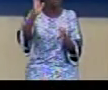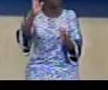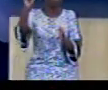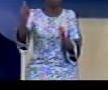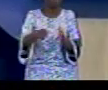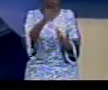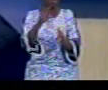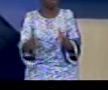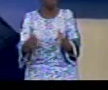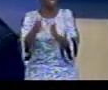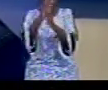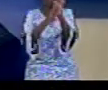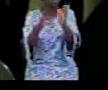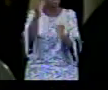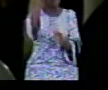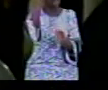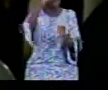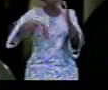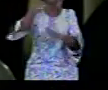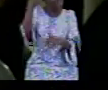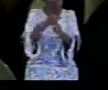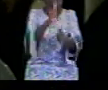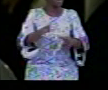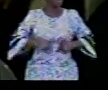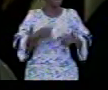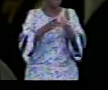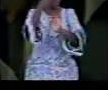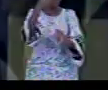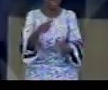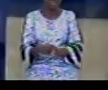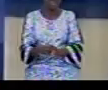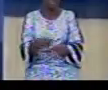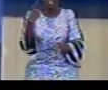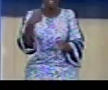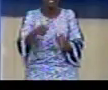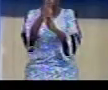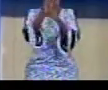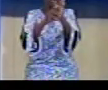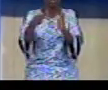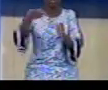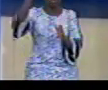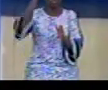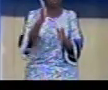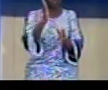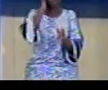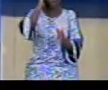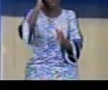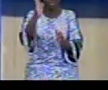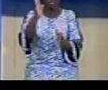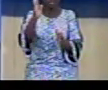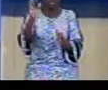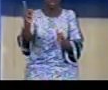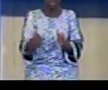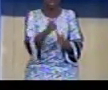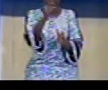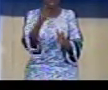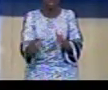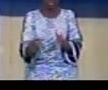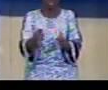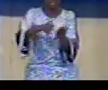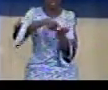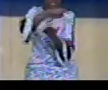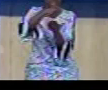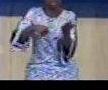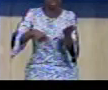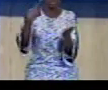will of Satan in your life. The will of God will cancel the will of any man or woman, contrary to